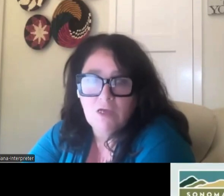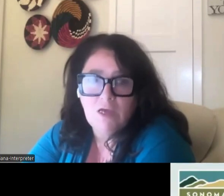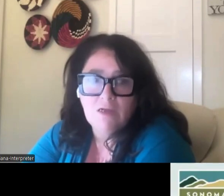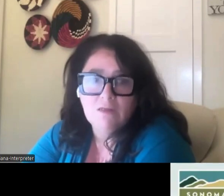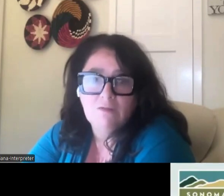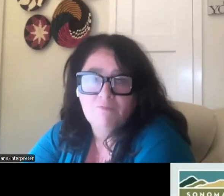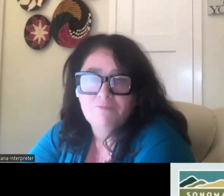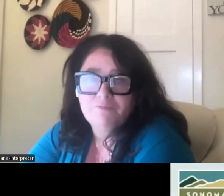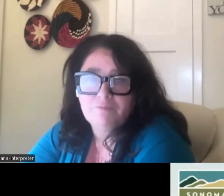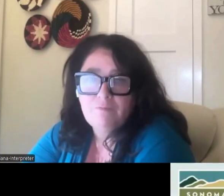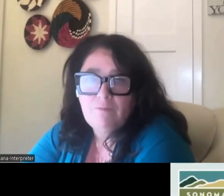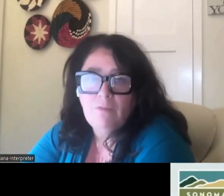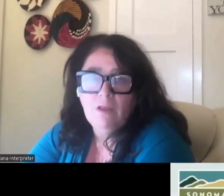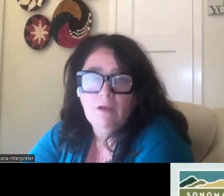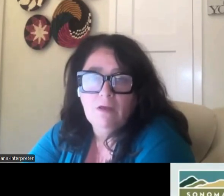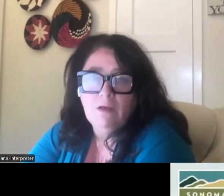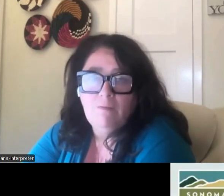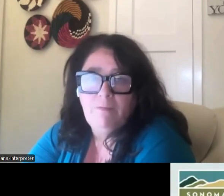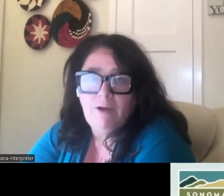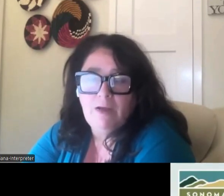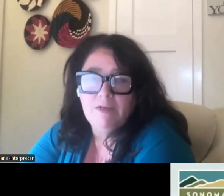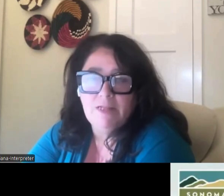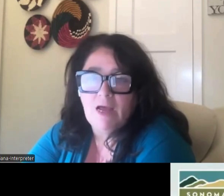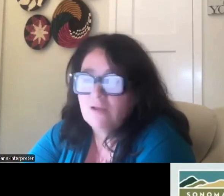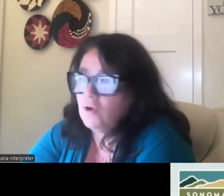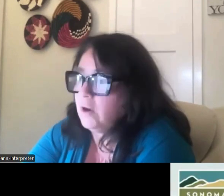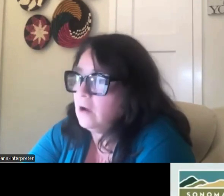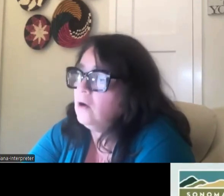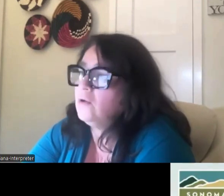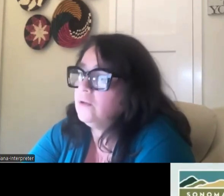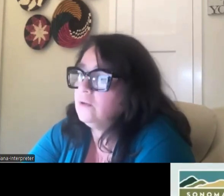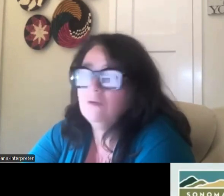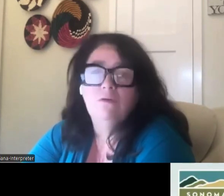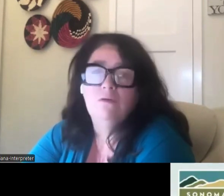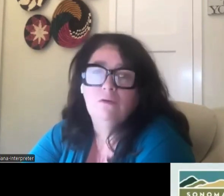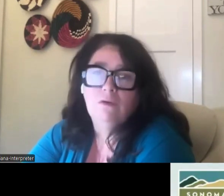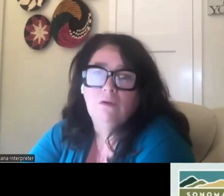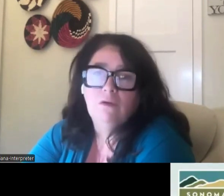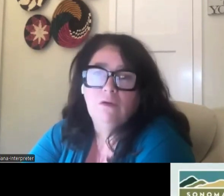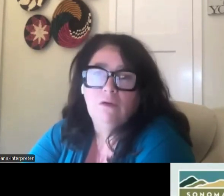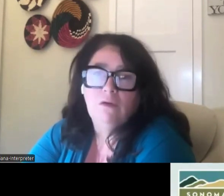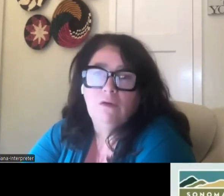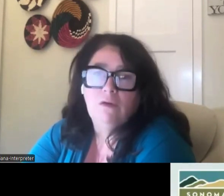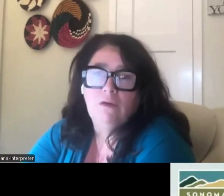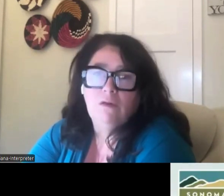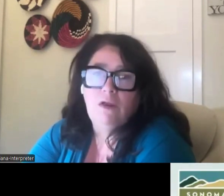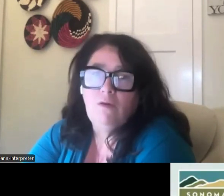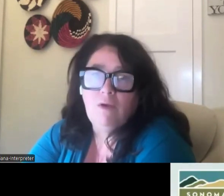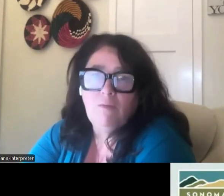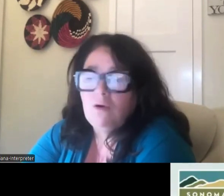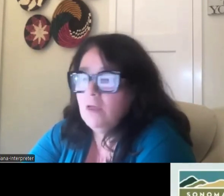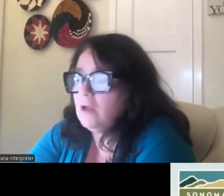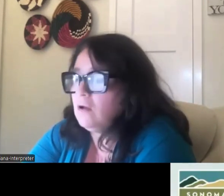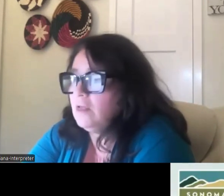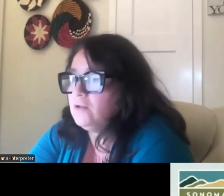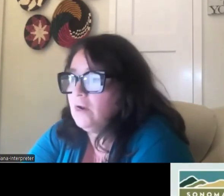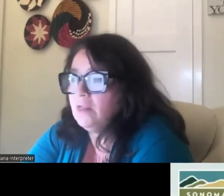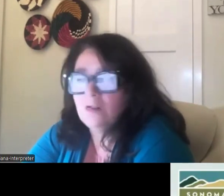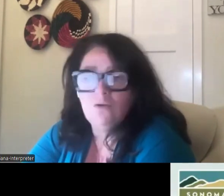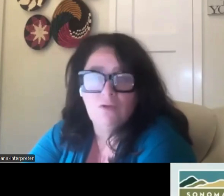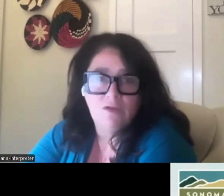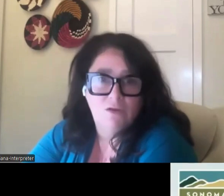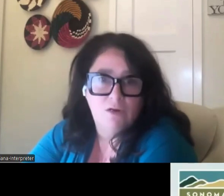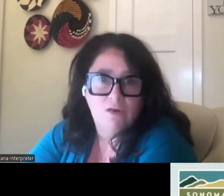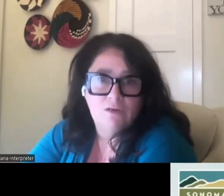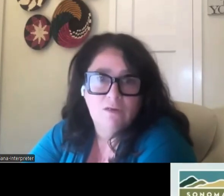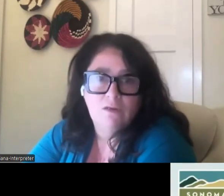cannot manage the risks. The same thing is true of flood risk. I am thrilled that Sacramento has not